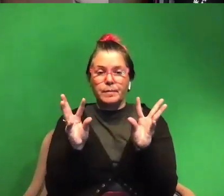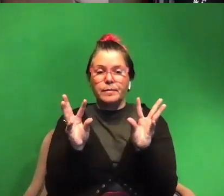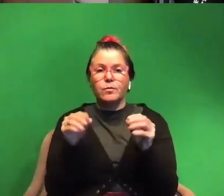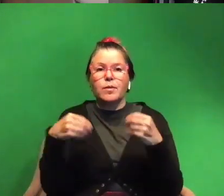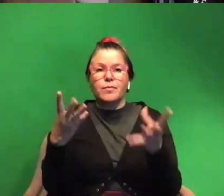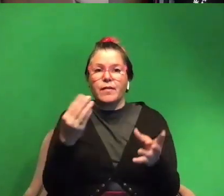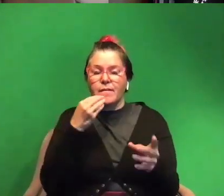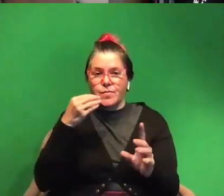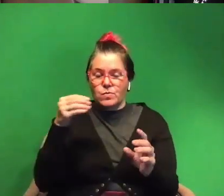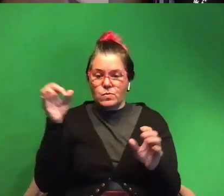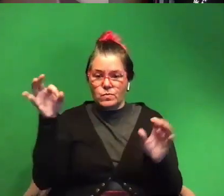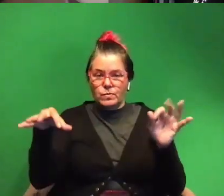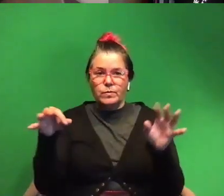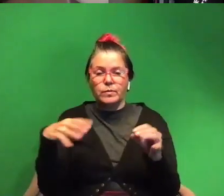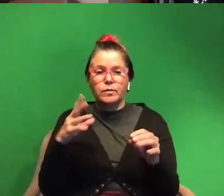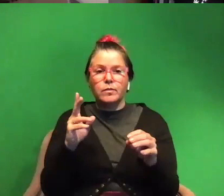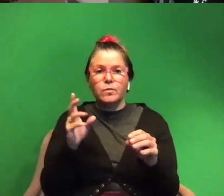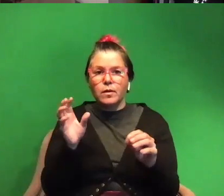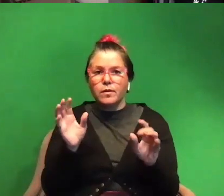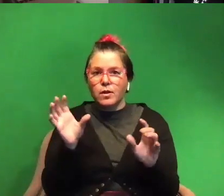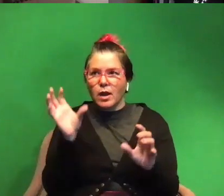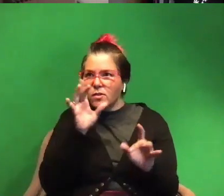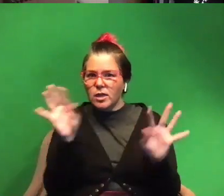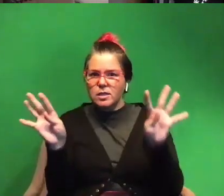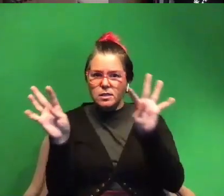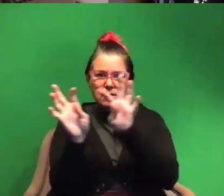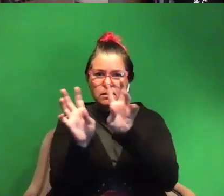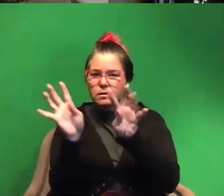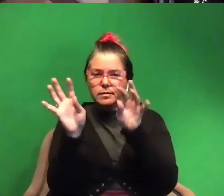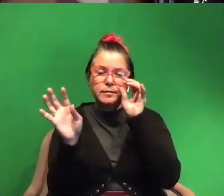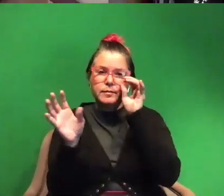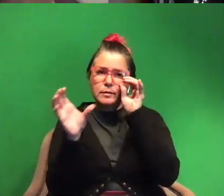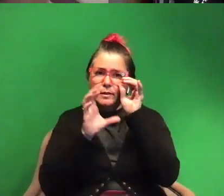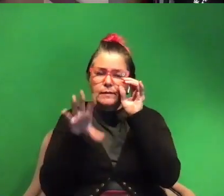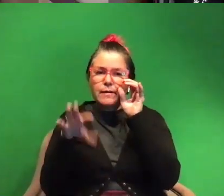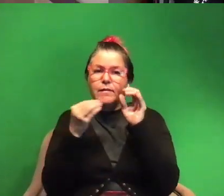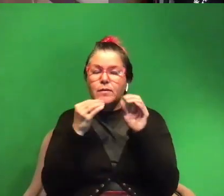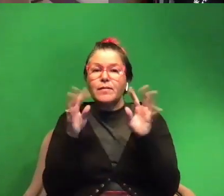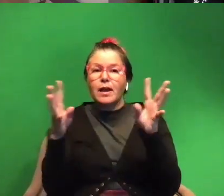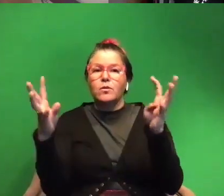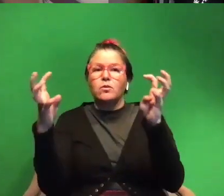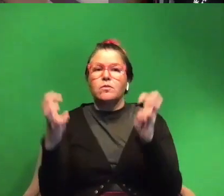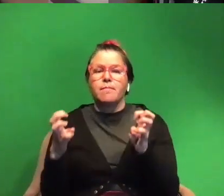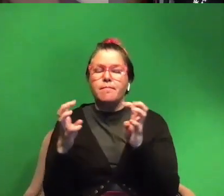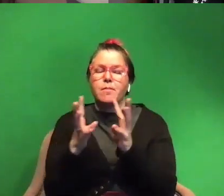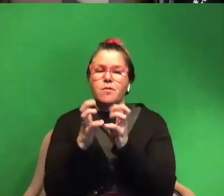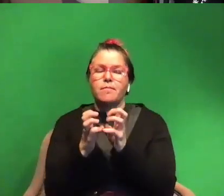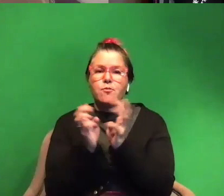food stimulus, because they're going to be looking with their tentacles, right, in order to find food. And when they find that food, they're going to pull it back